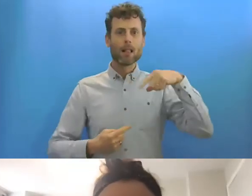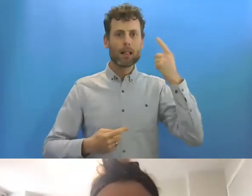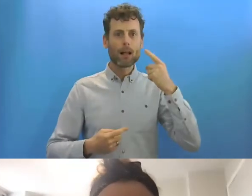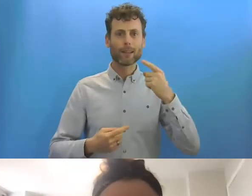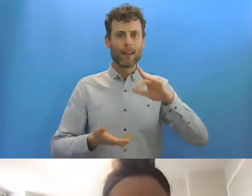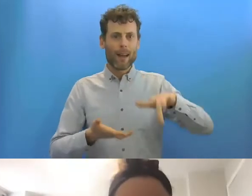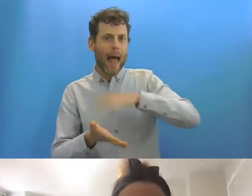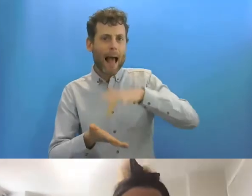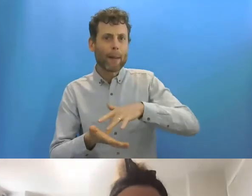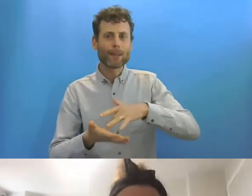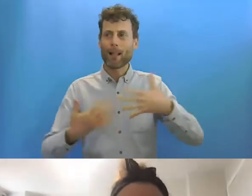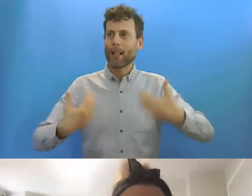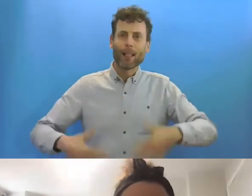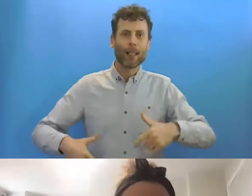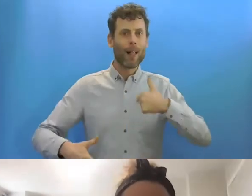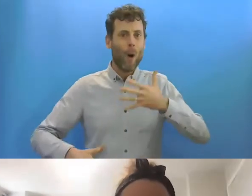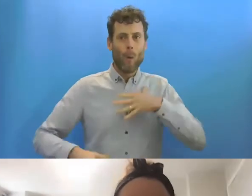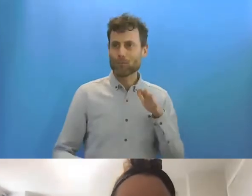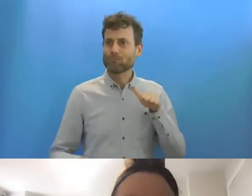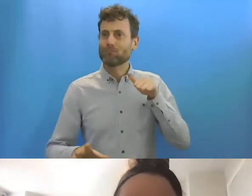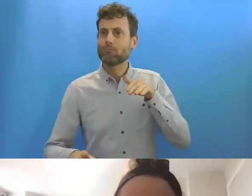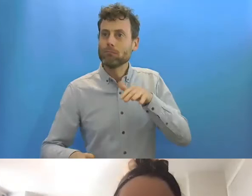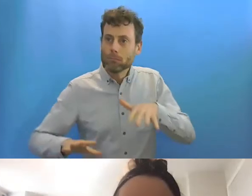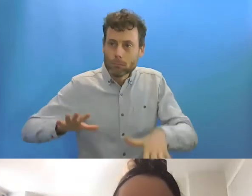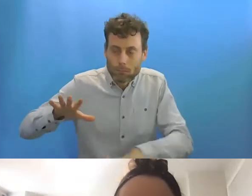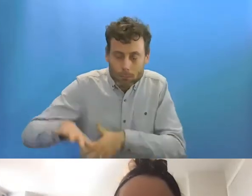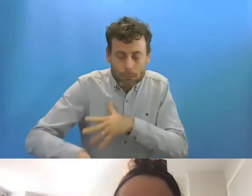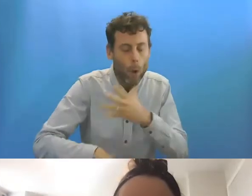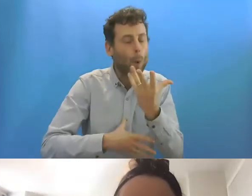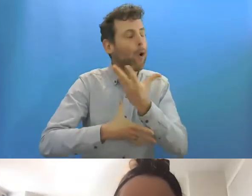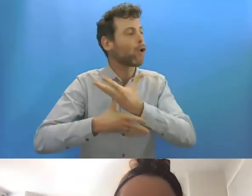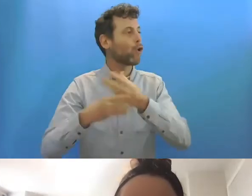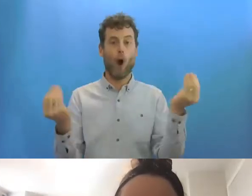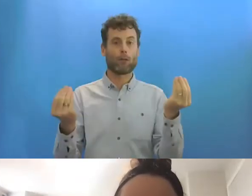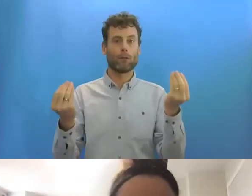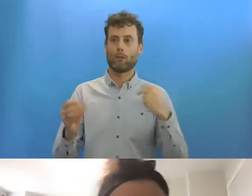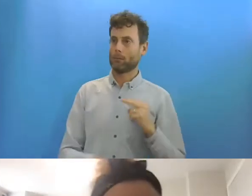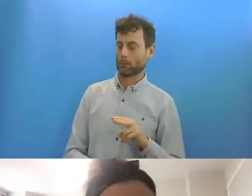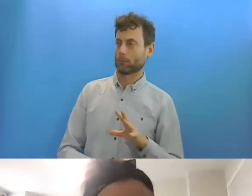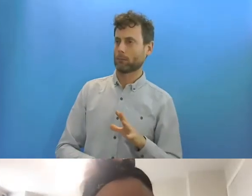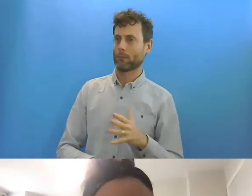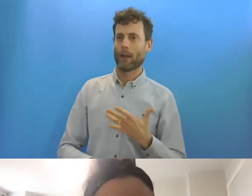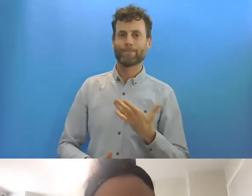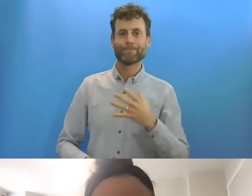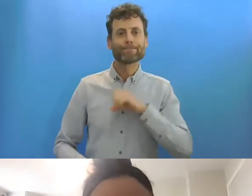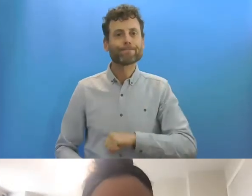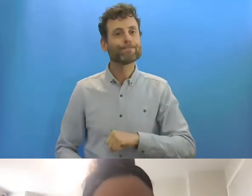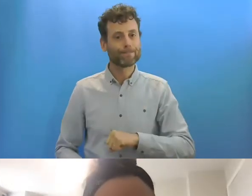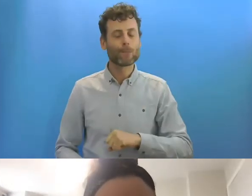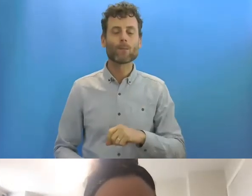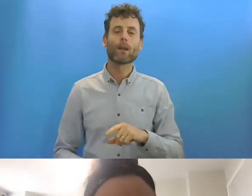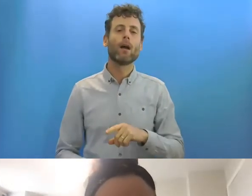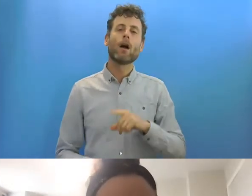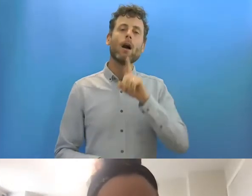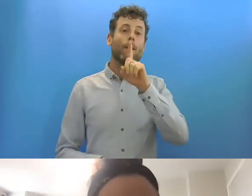capital city, all of that was wiped up from under my feet. The positive and the best bit has still been the